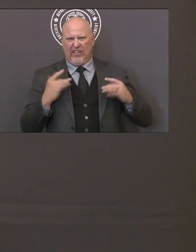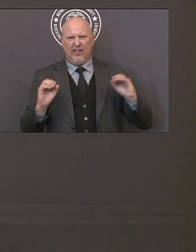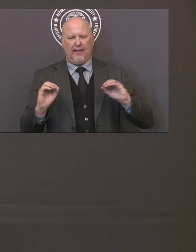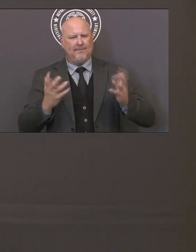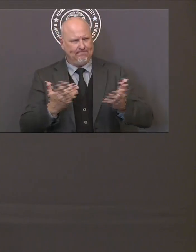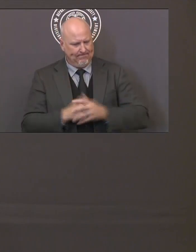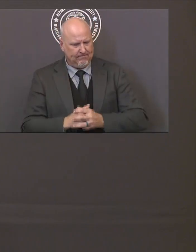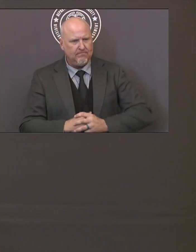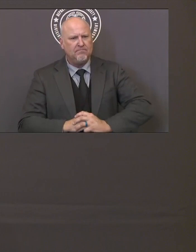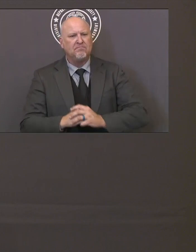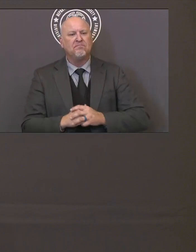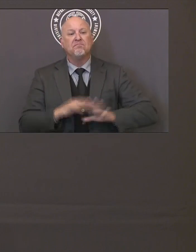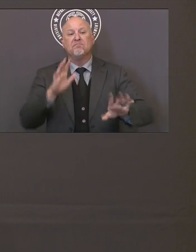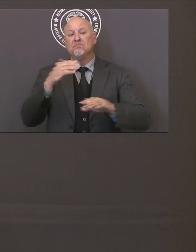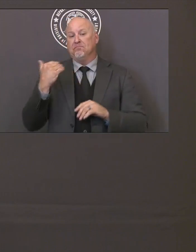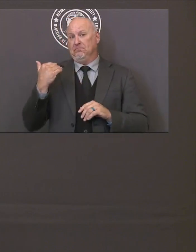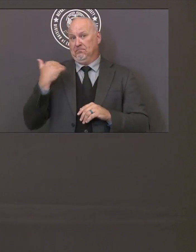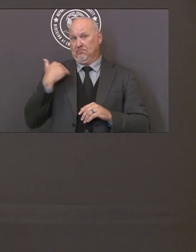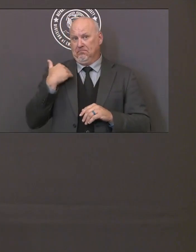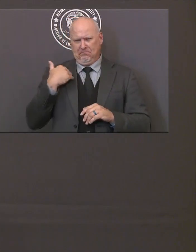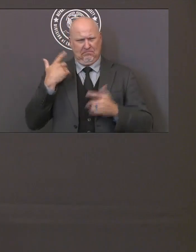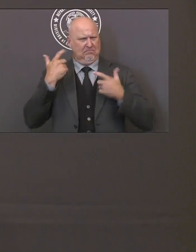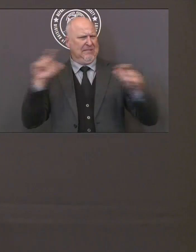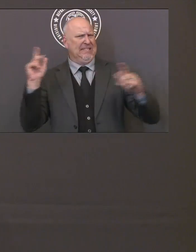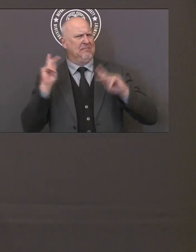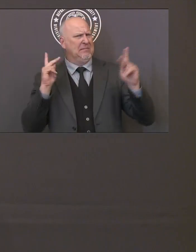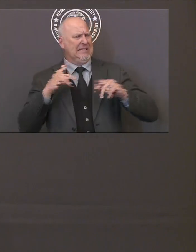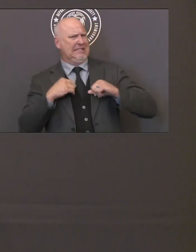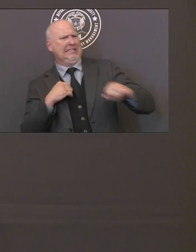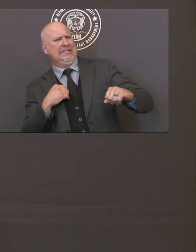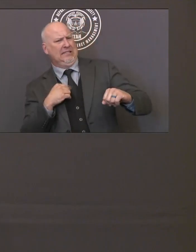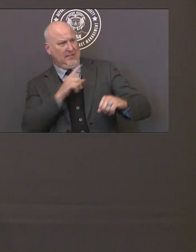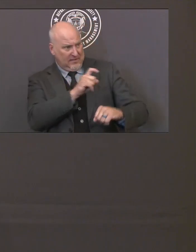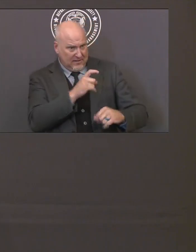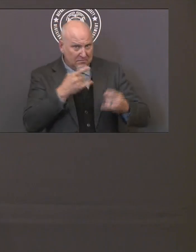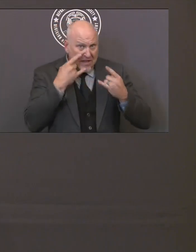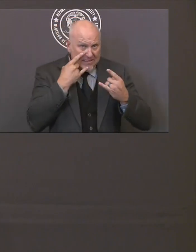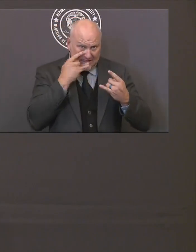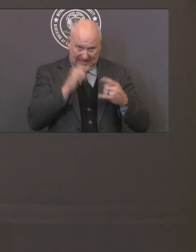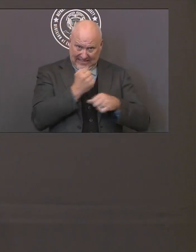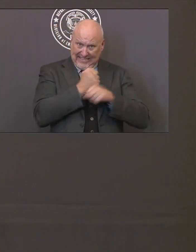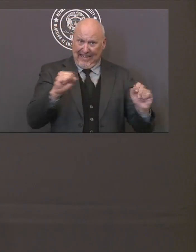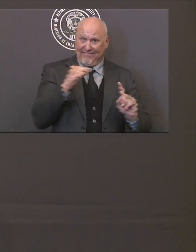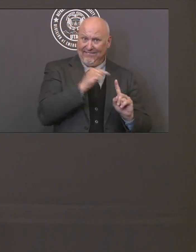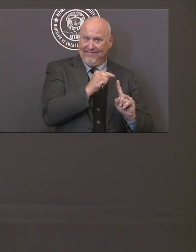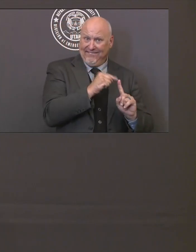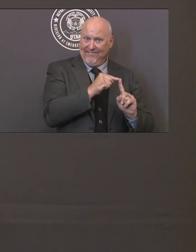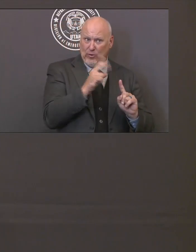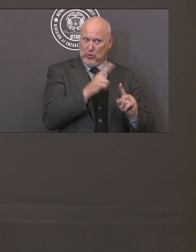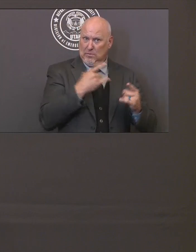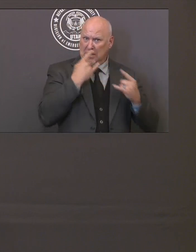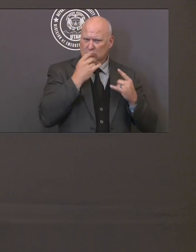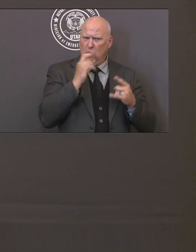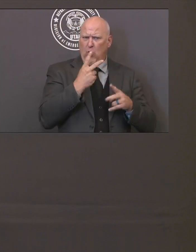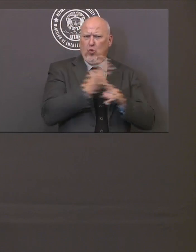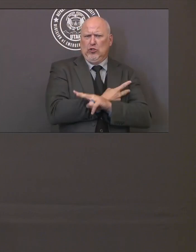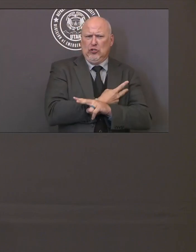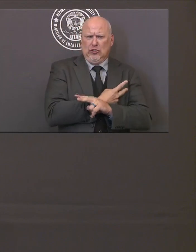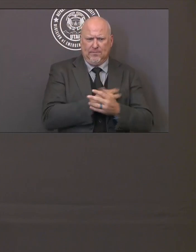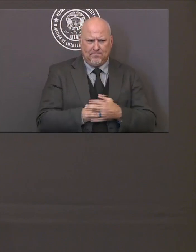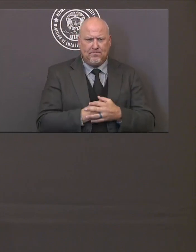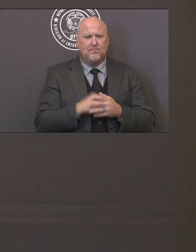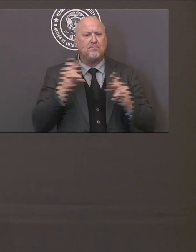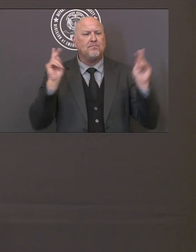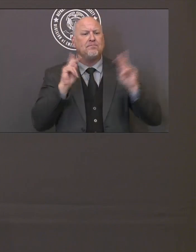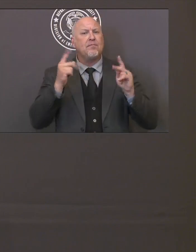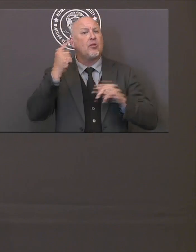whether masks were safe. We had seen on social media claims that masks would reduce your oxygen level or increase your CO2